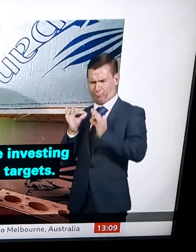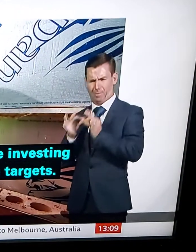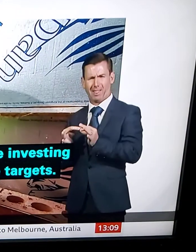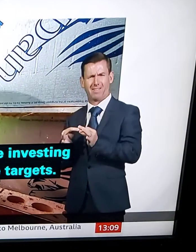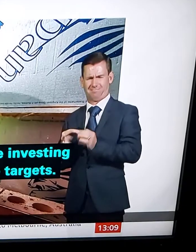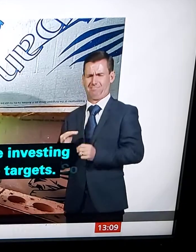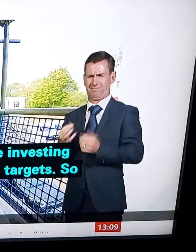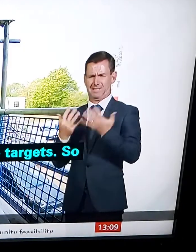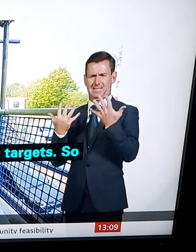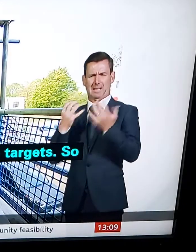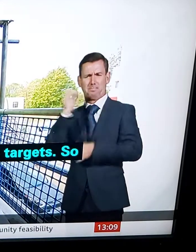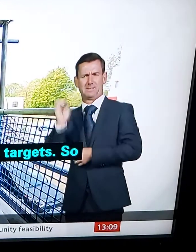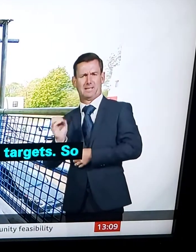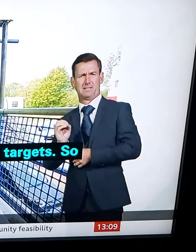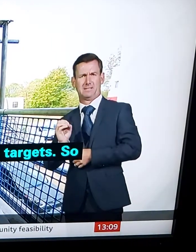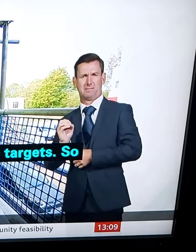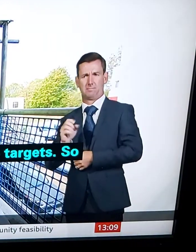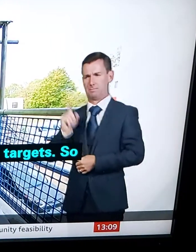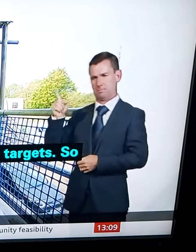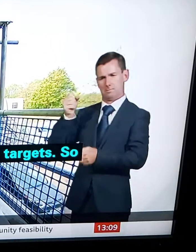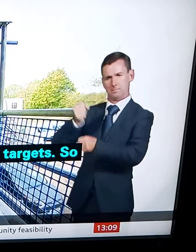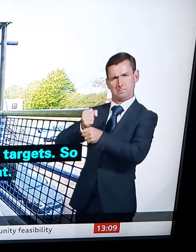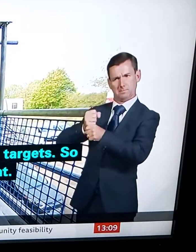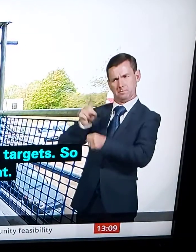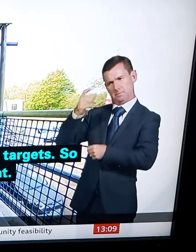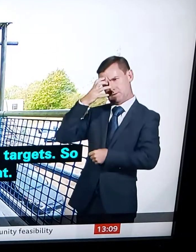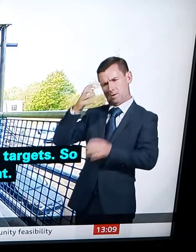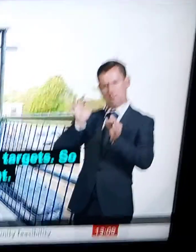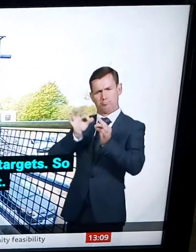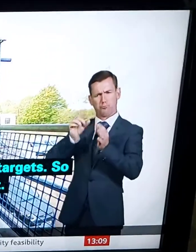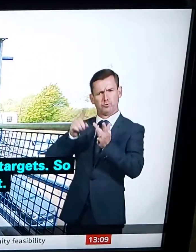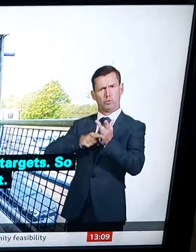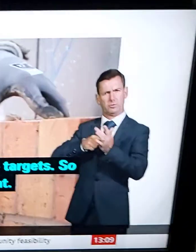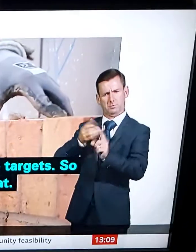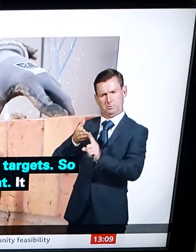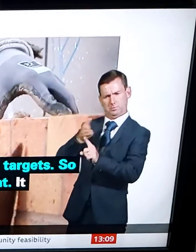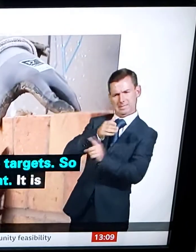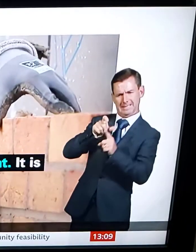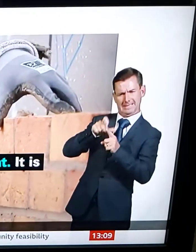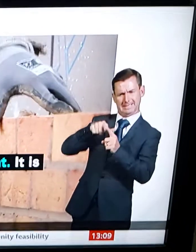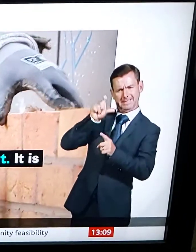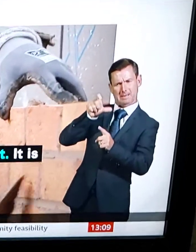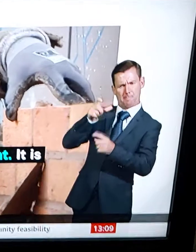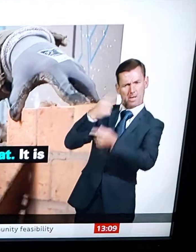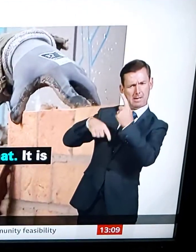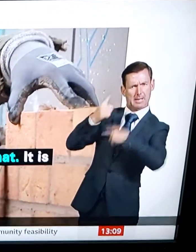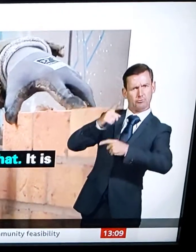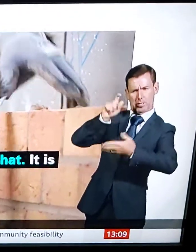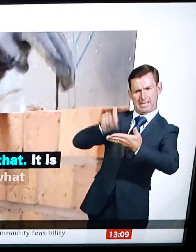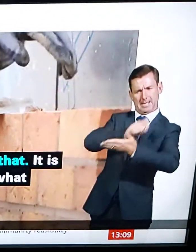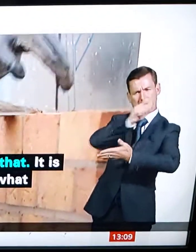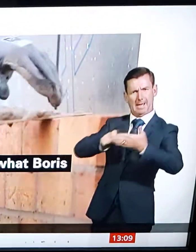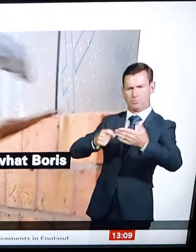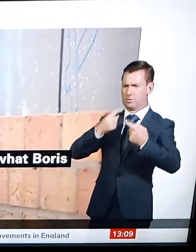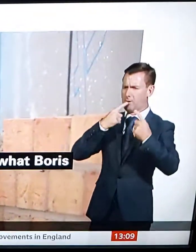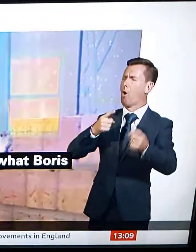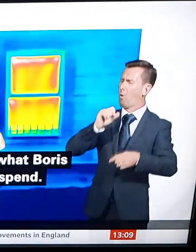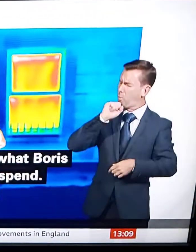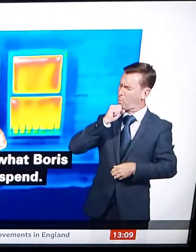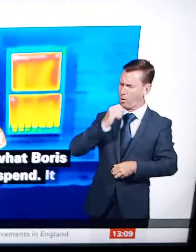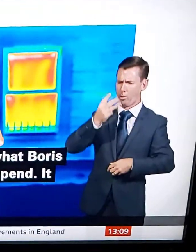The Hollywood actor Johnny Depp has denied he has an anger problem at the start of the rival action he's bringing against The Sun. He's suing newspapers